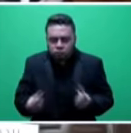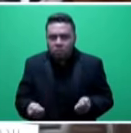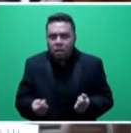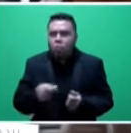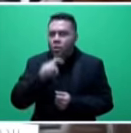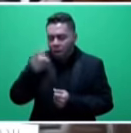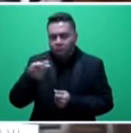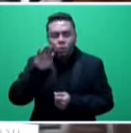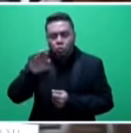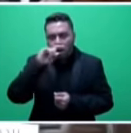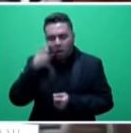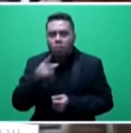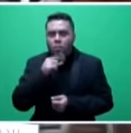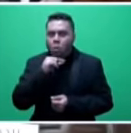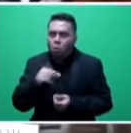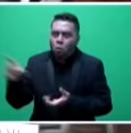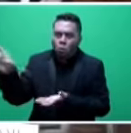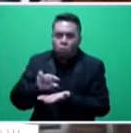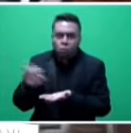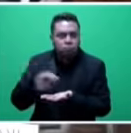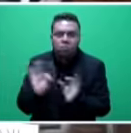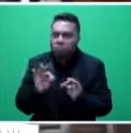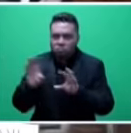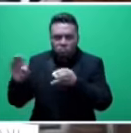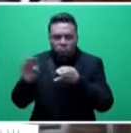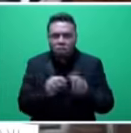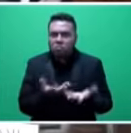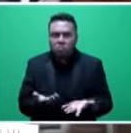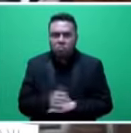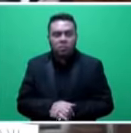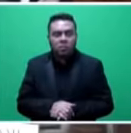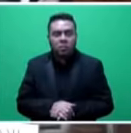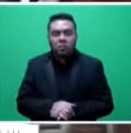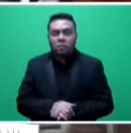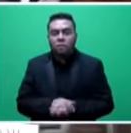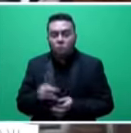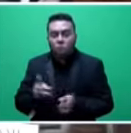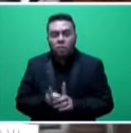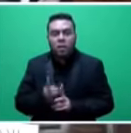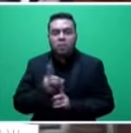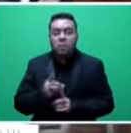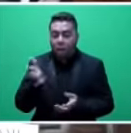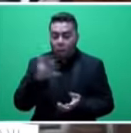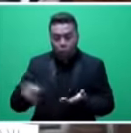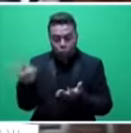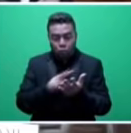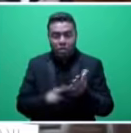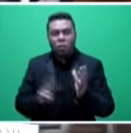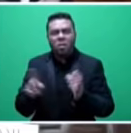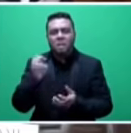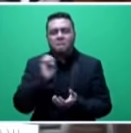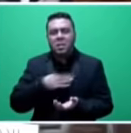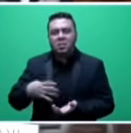borrow in the future for our development. Mr. Speaker, sir, I wish to read to you what the Honourable Minister of the Economy